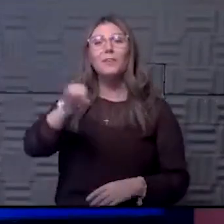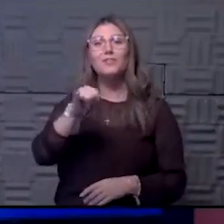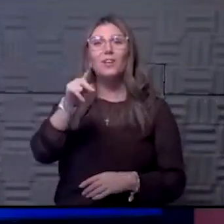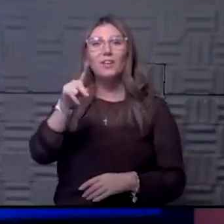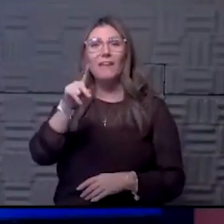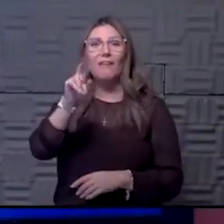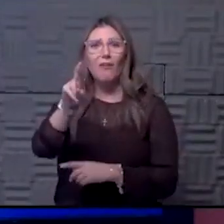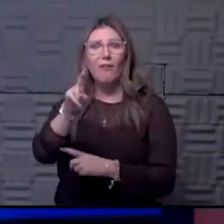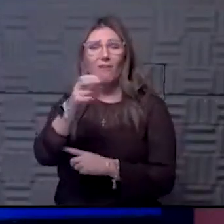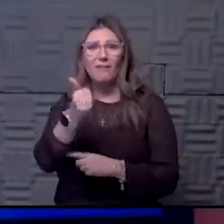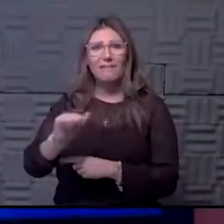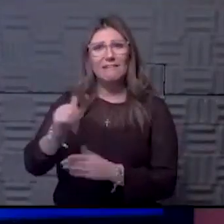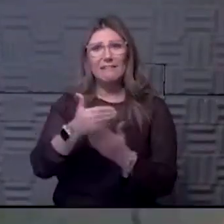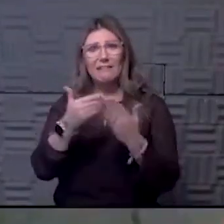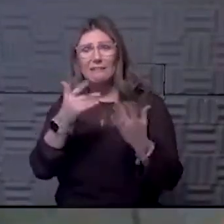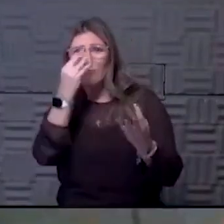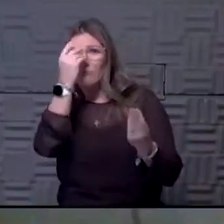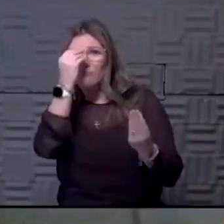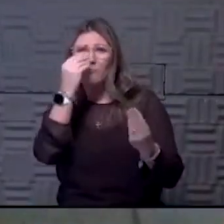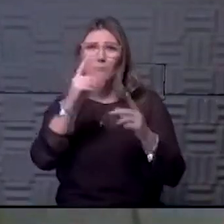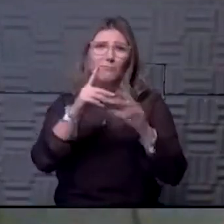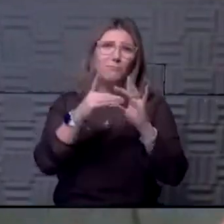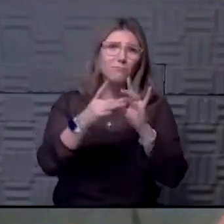JKR, any thoughts about the masking questions?